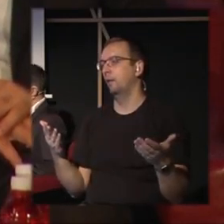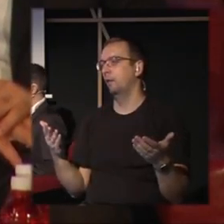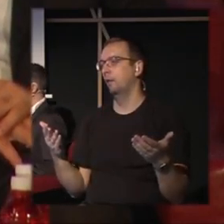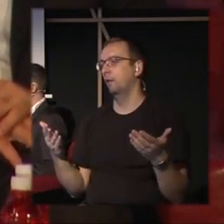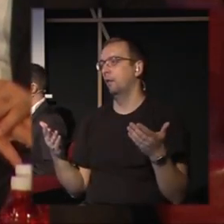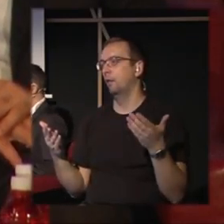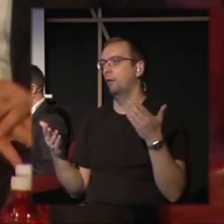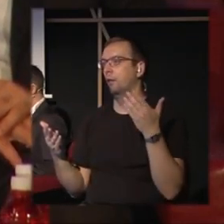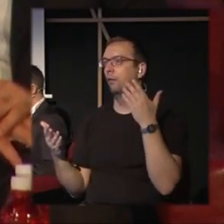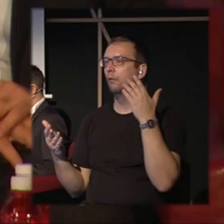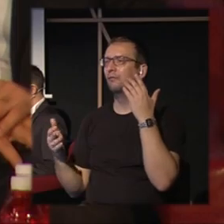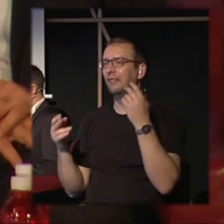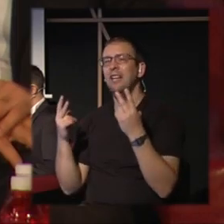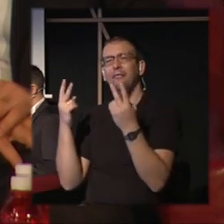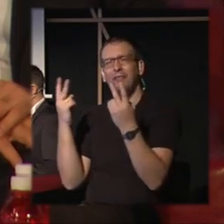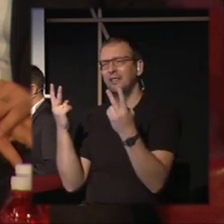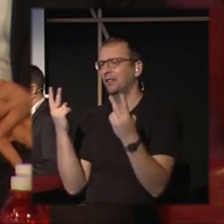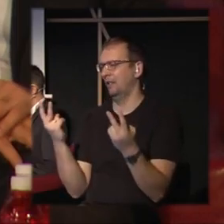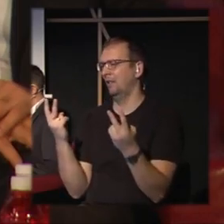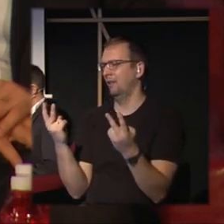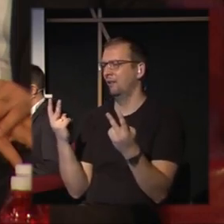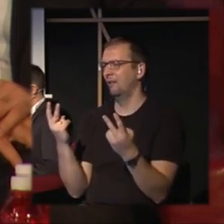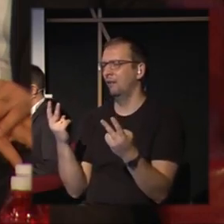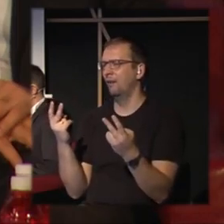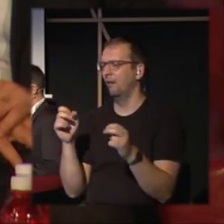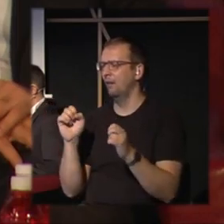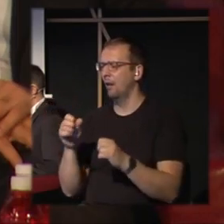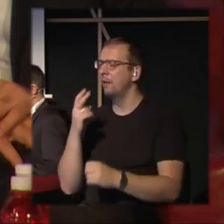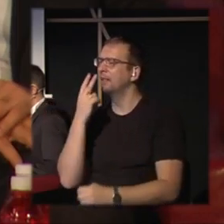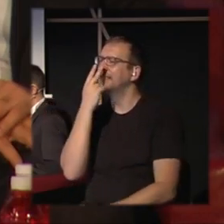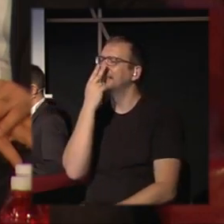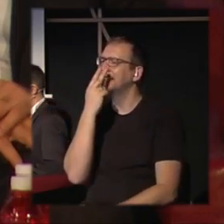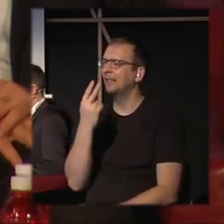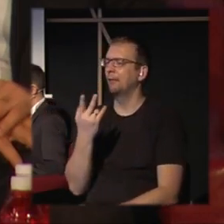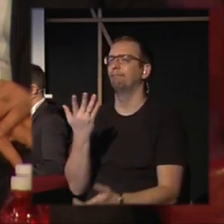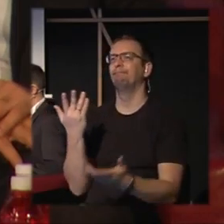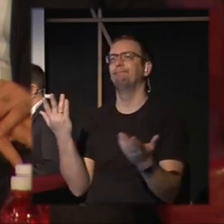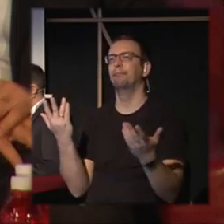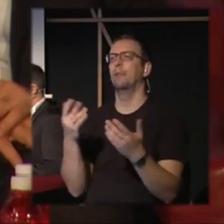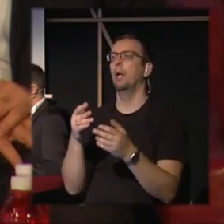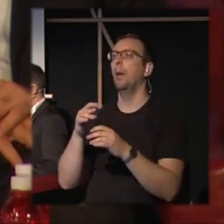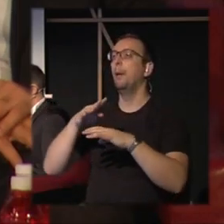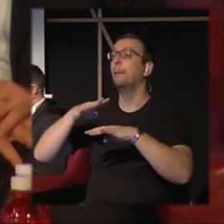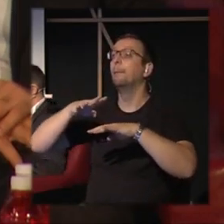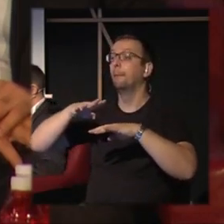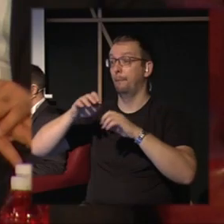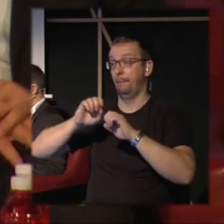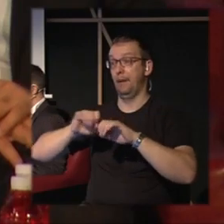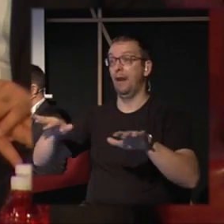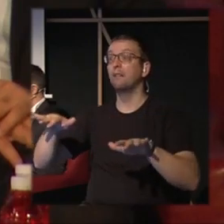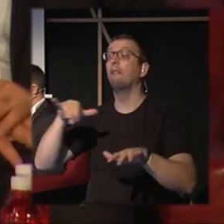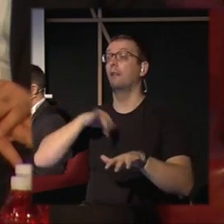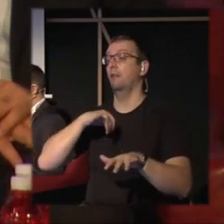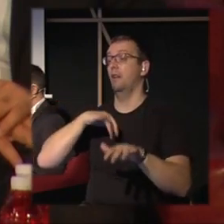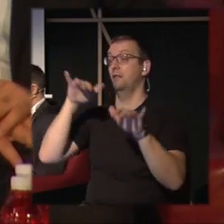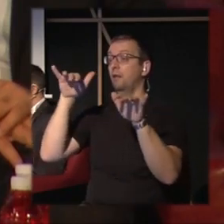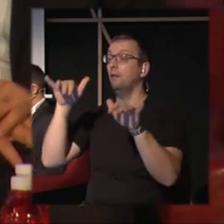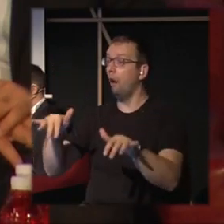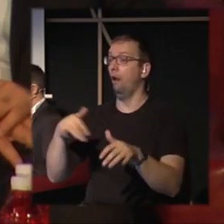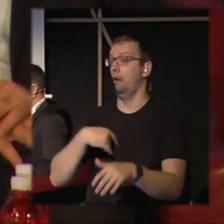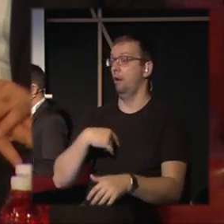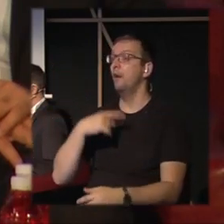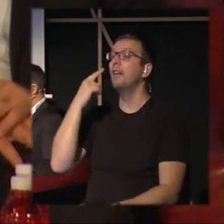it shows the interest of mass media, and we have a lot of good stories to tell, and that encourages us